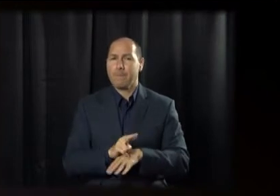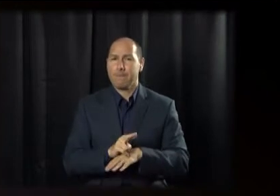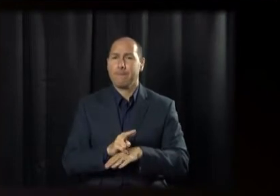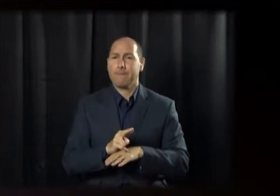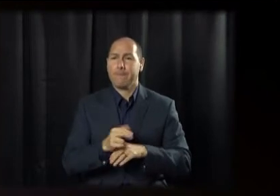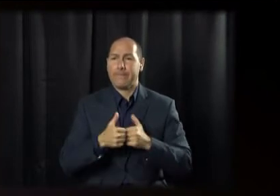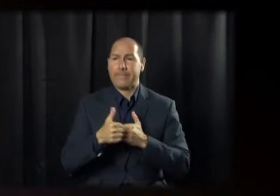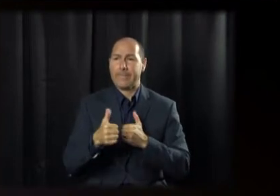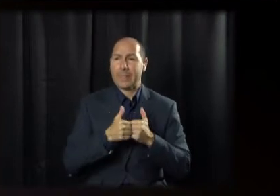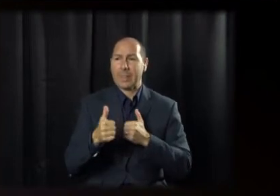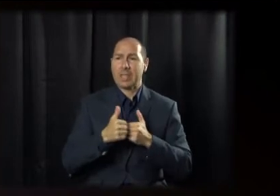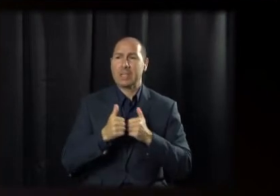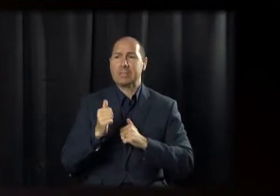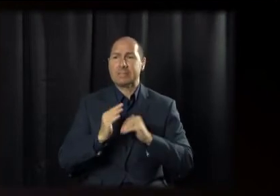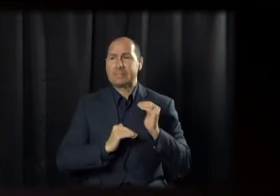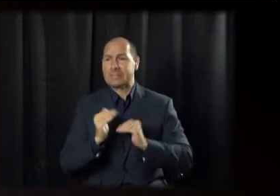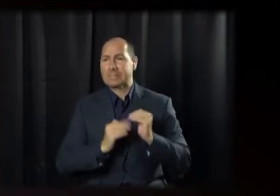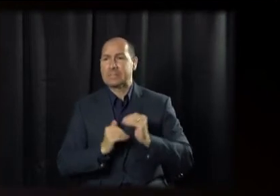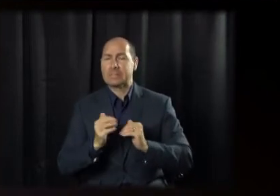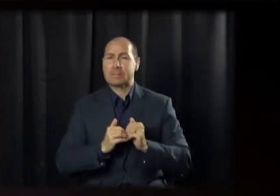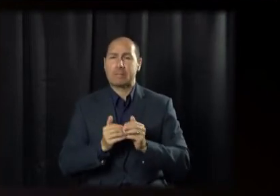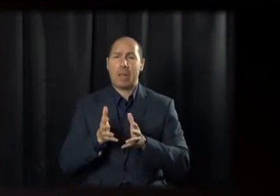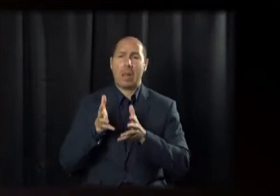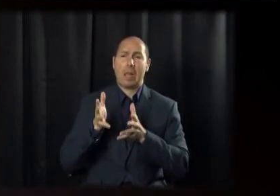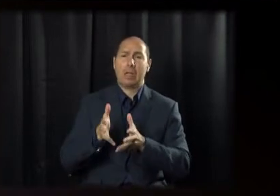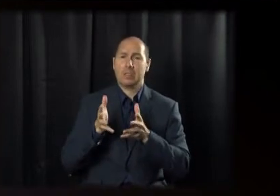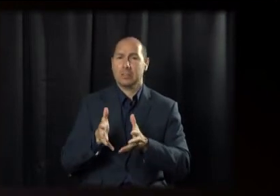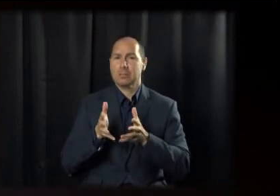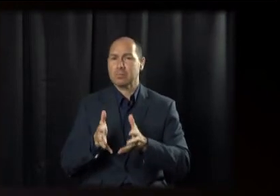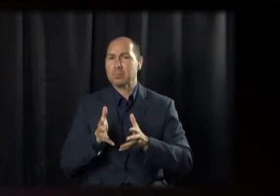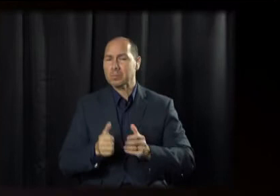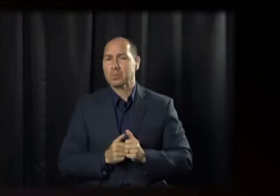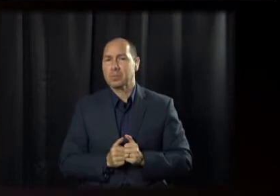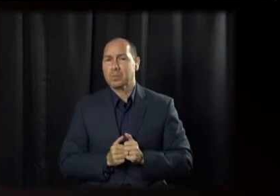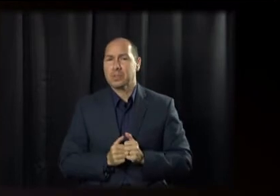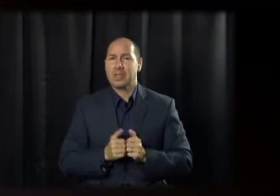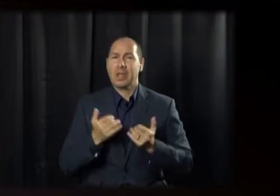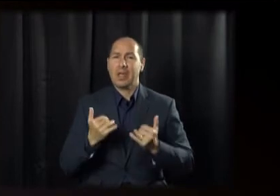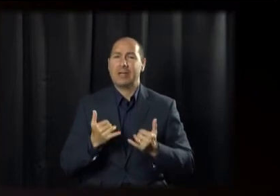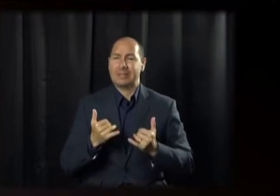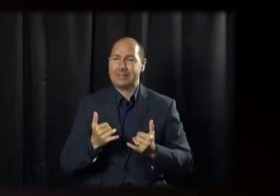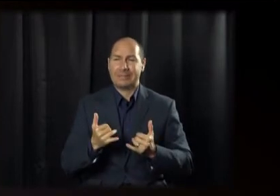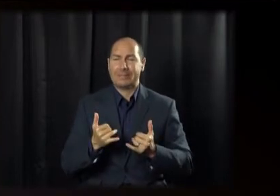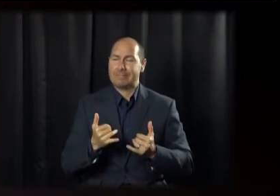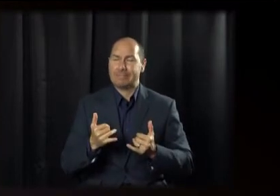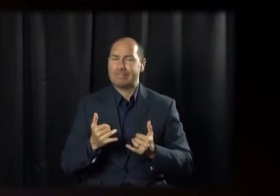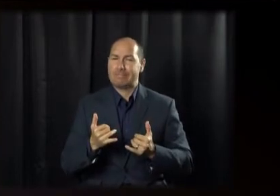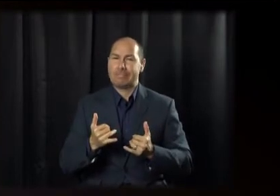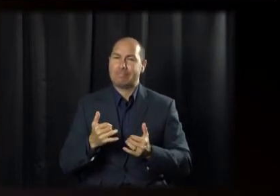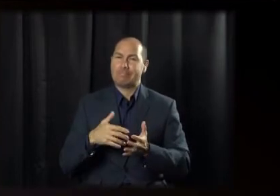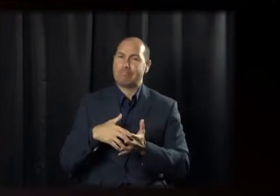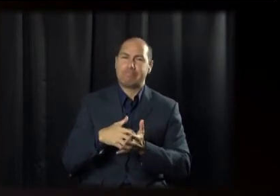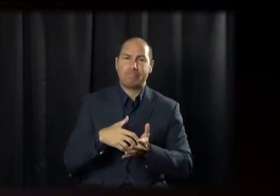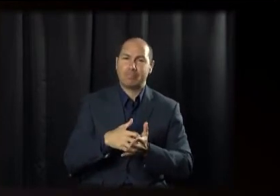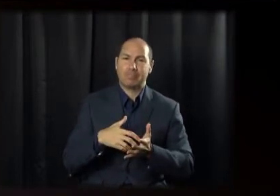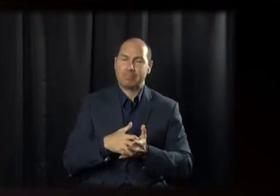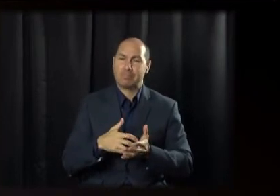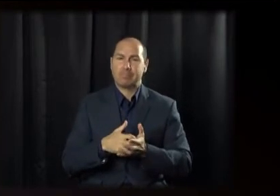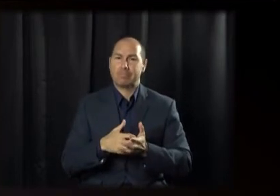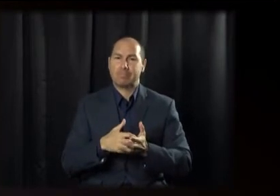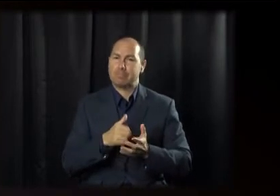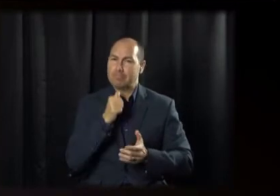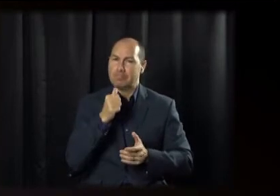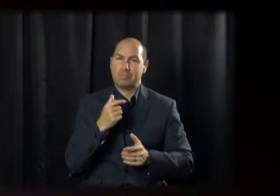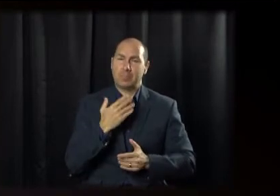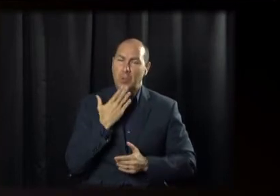infrastructure has been neglected. Its roads are under-maintained and in poor condition, prone to constant congestion, and